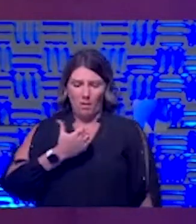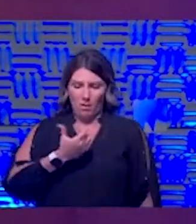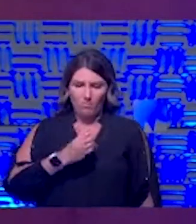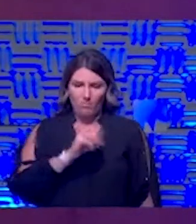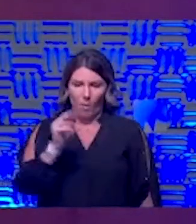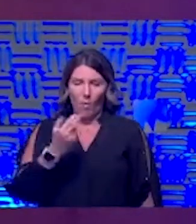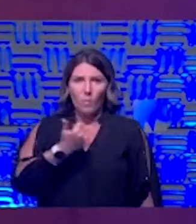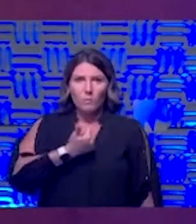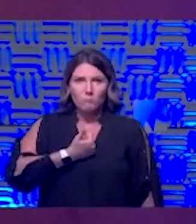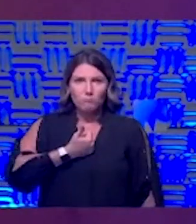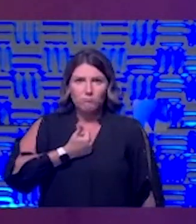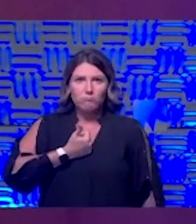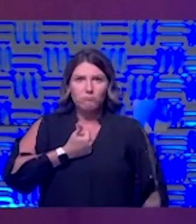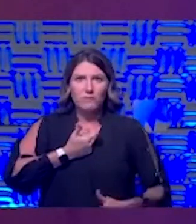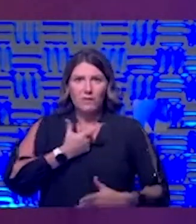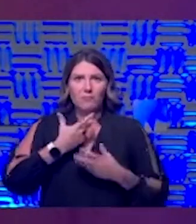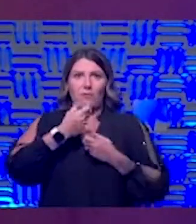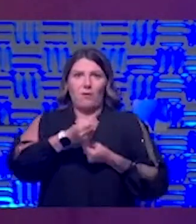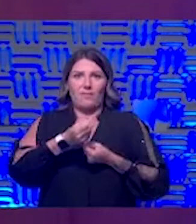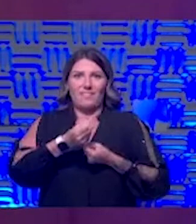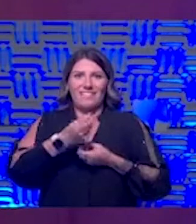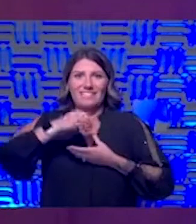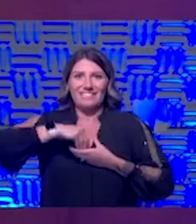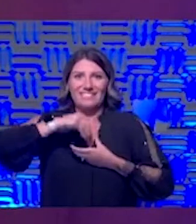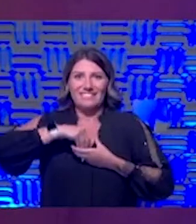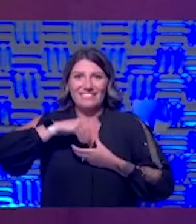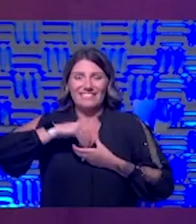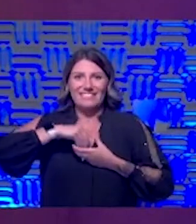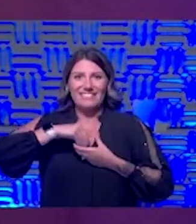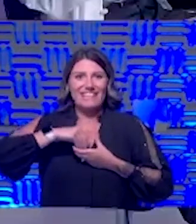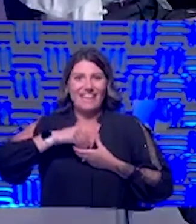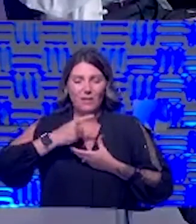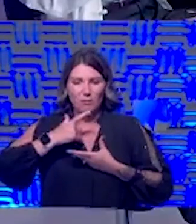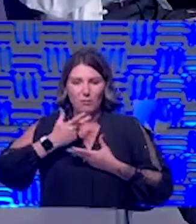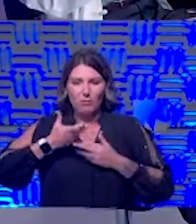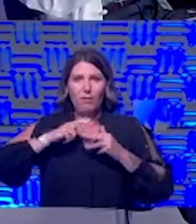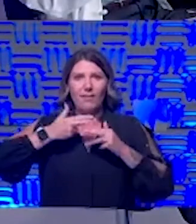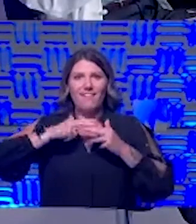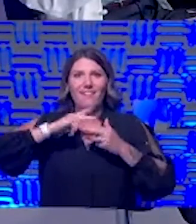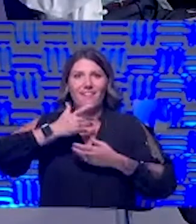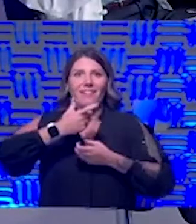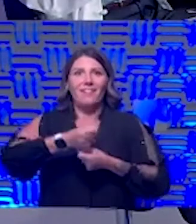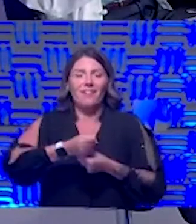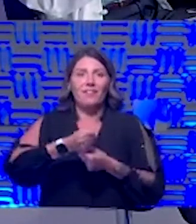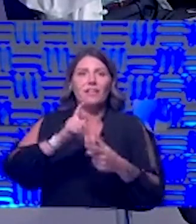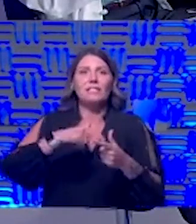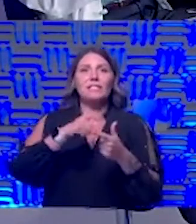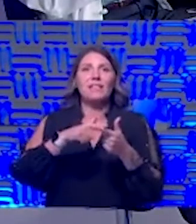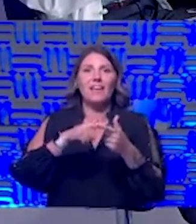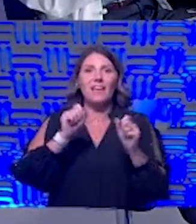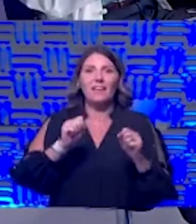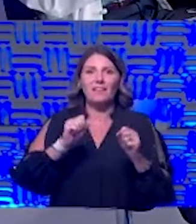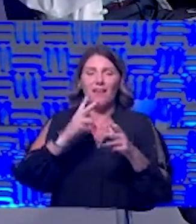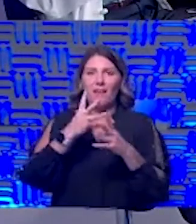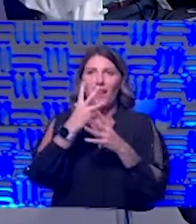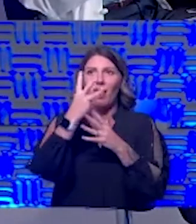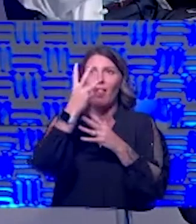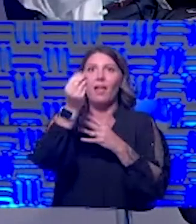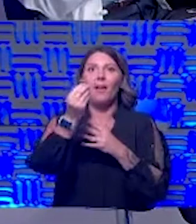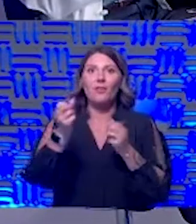huge. Now, think about building your own scaffolding to help find your way out so you can climb out of that fear and that angst every